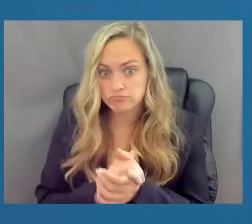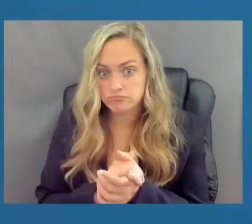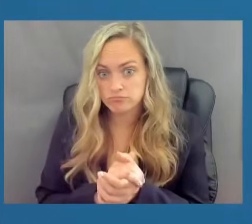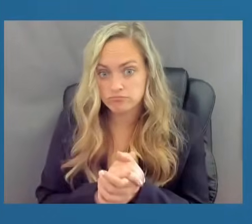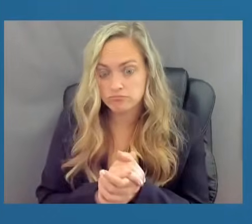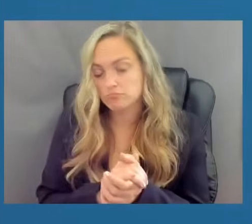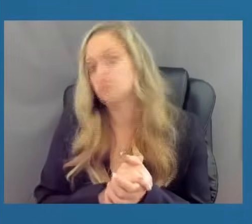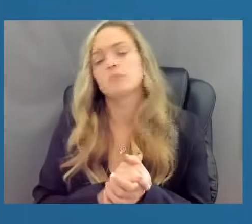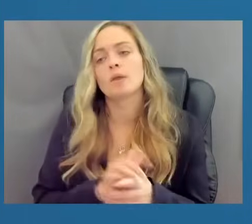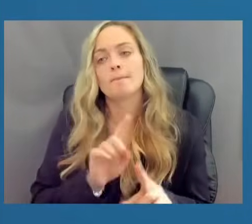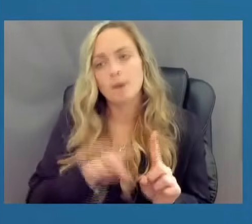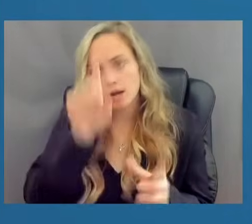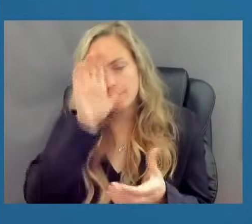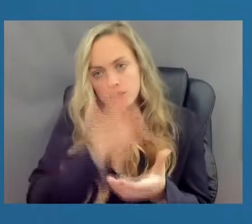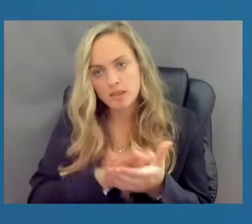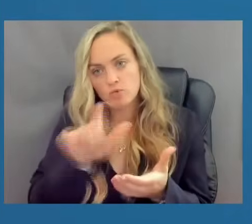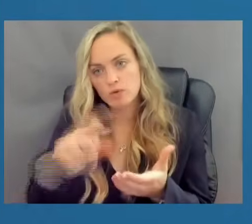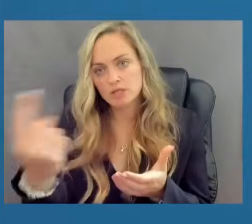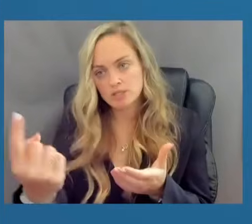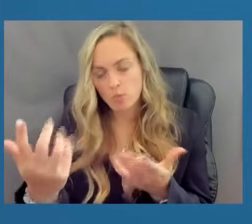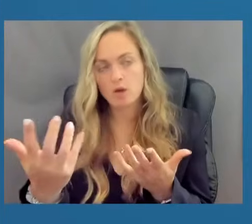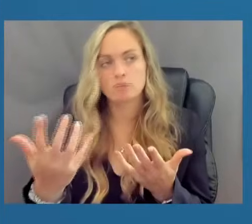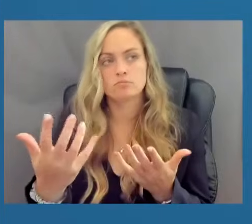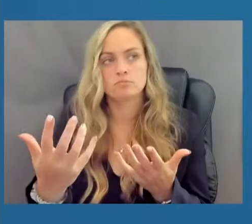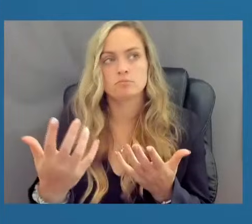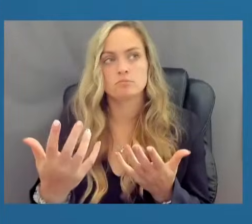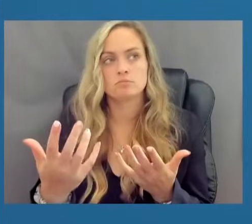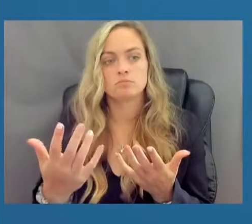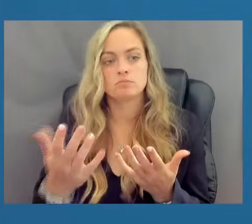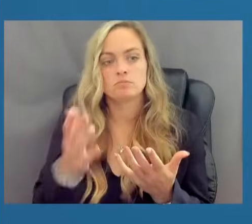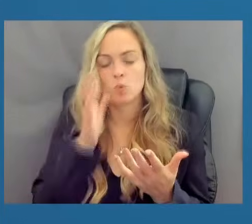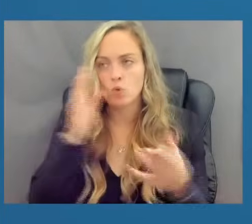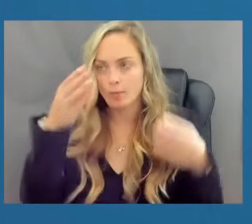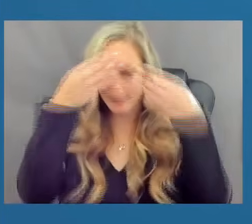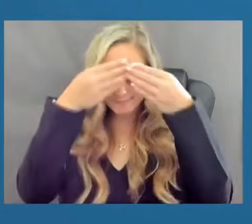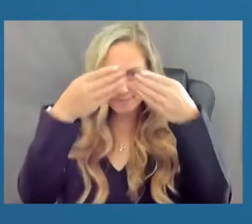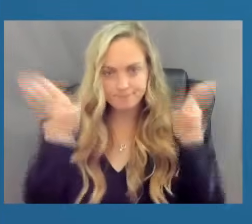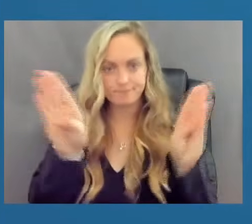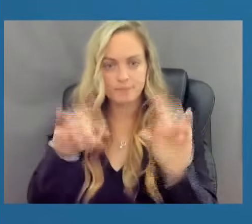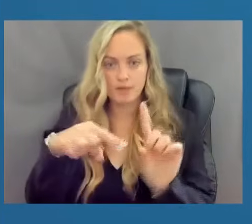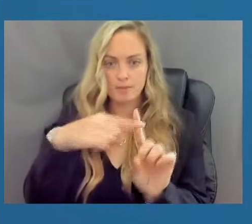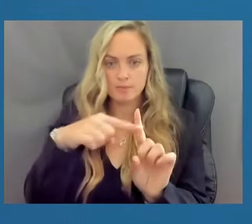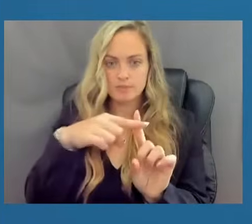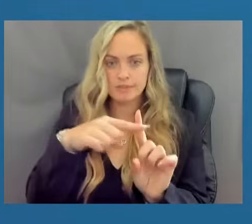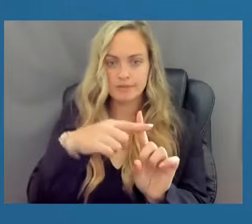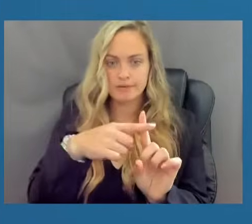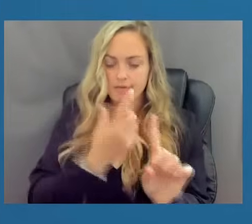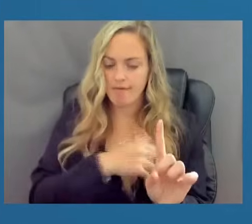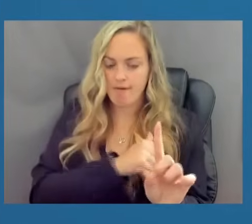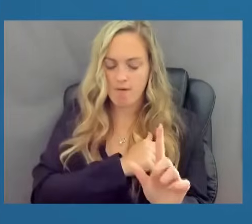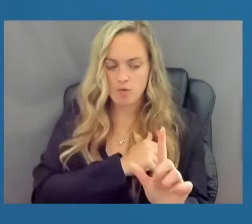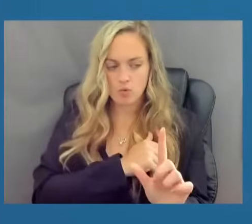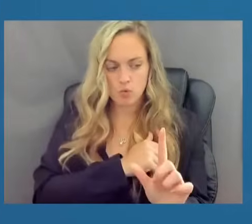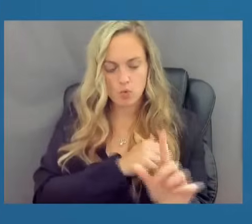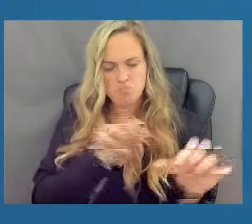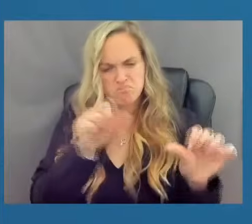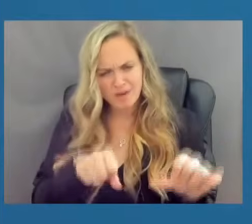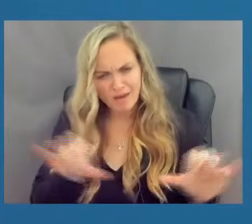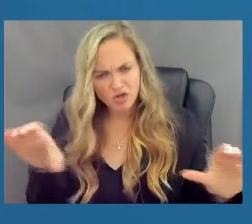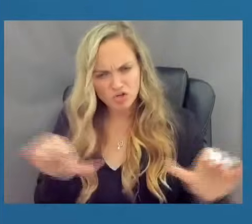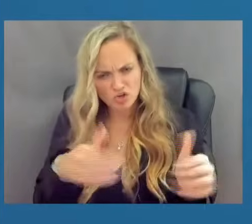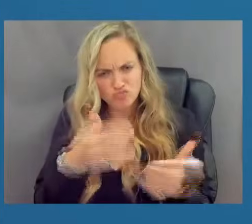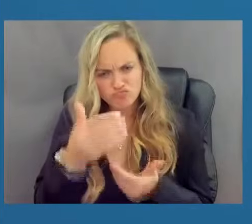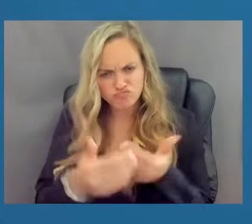I believe that we need someone who's going to be open-minded and optimistic and have an attitude, a can-do attitude that I